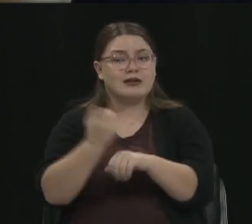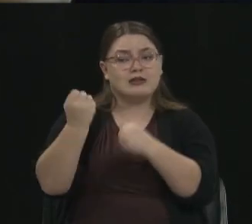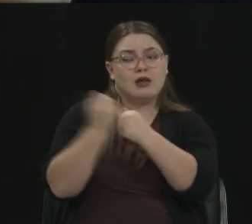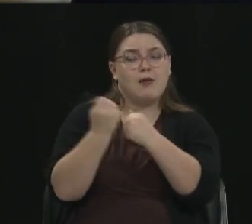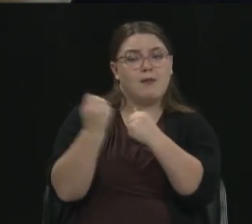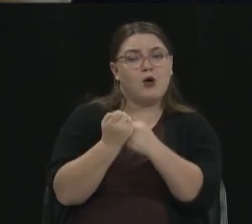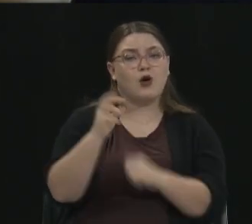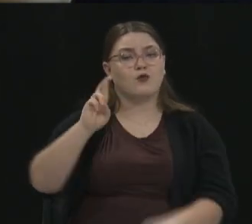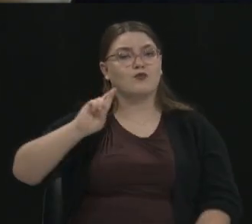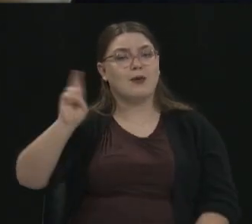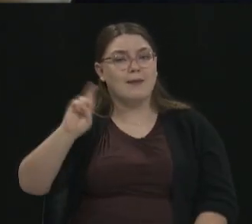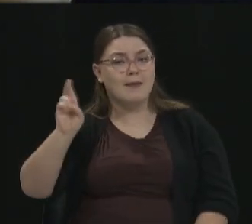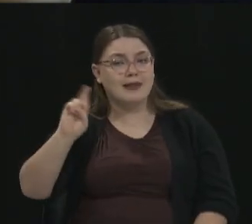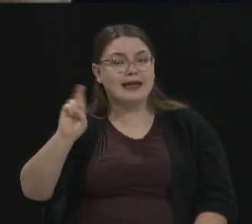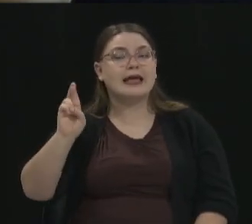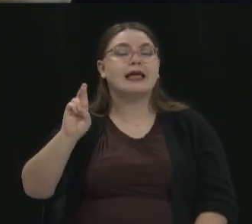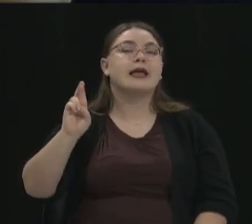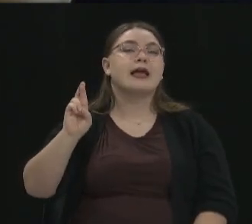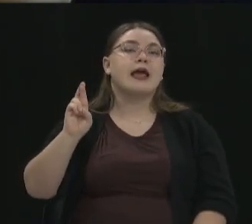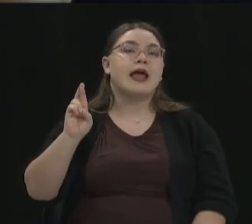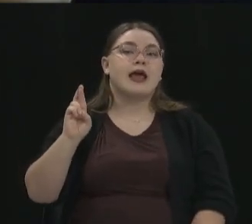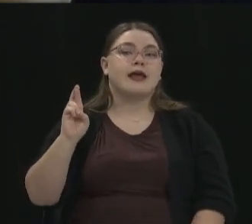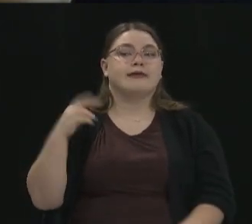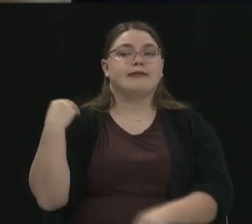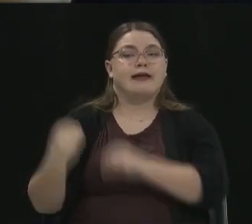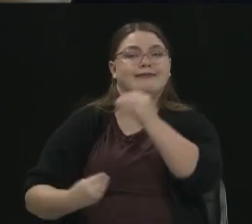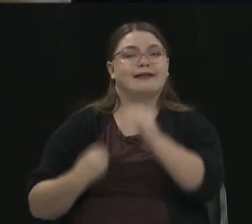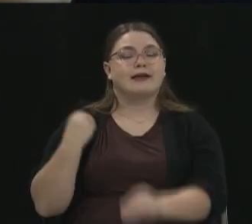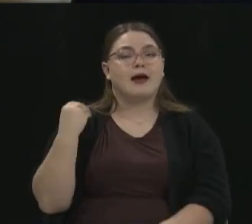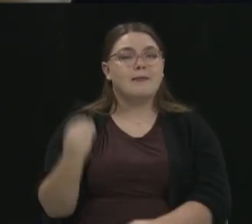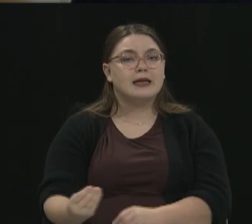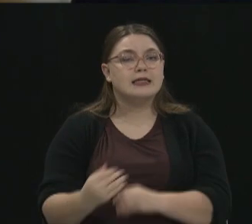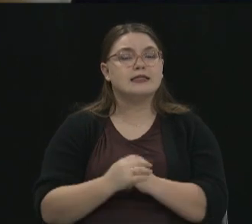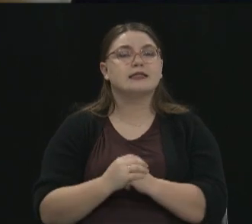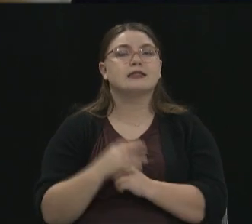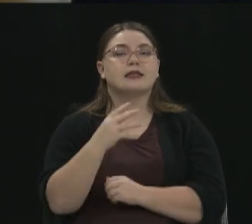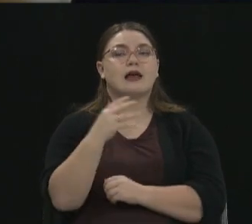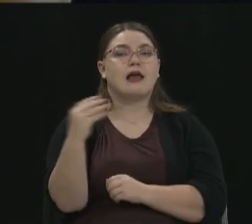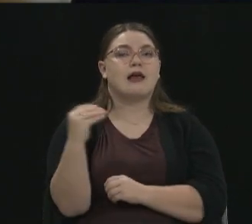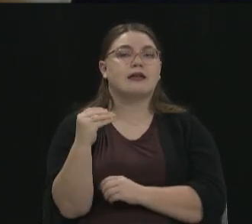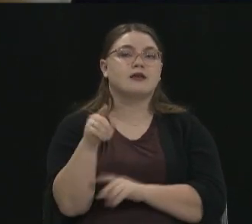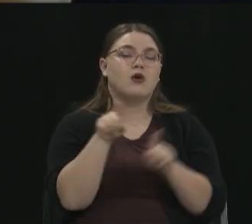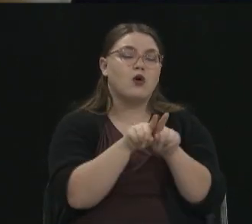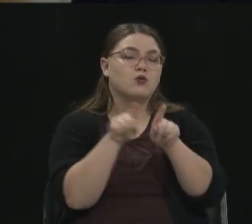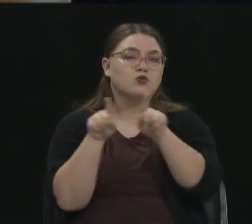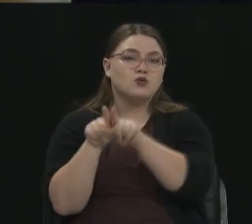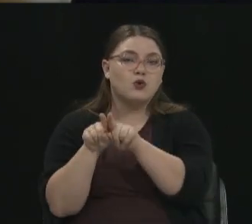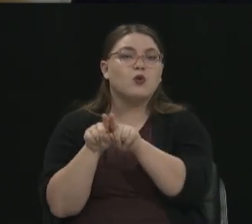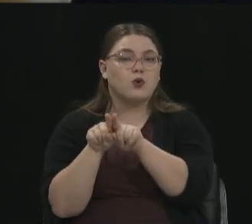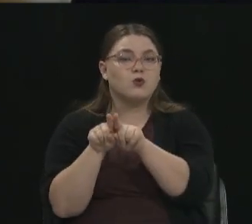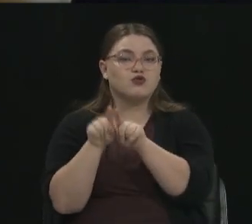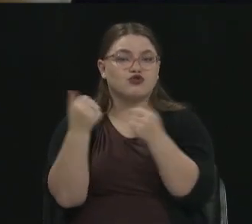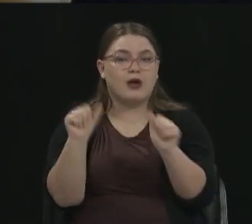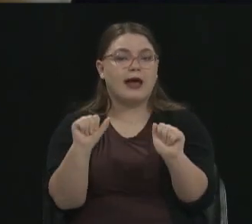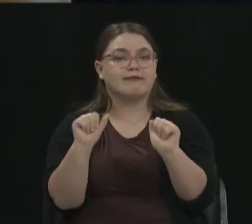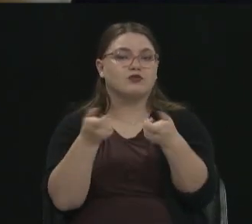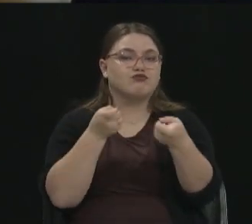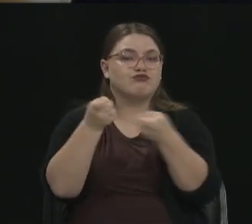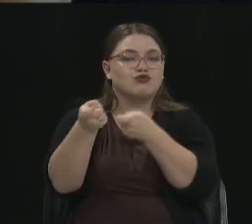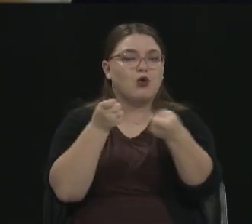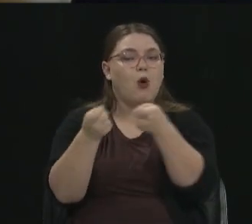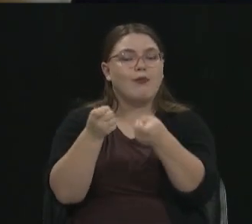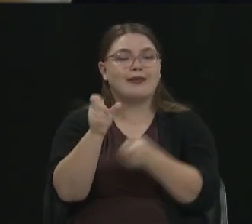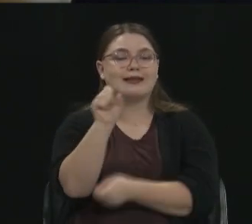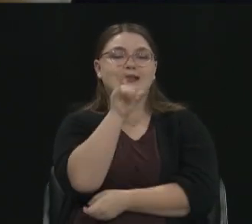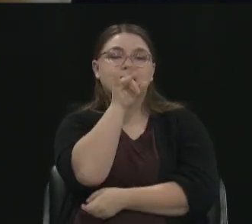some Republican incumbents and to try to get Republicans who would support him for speaker. And